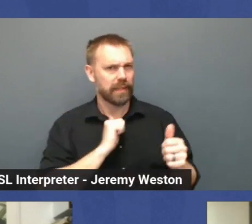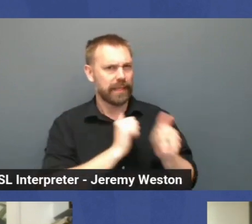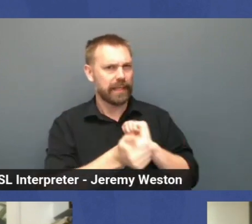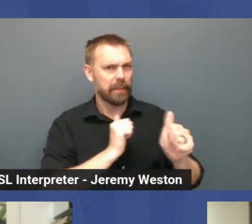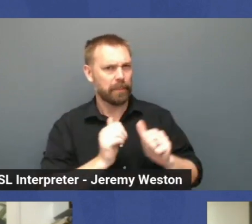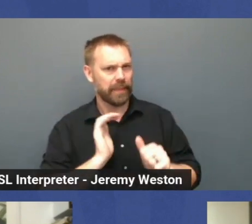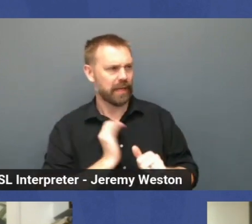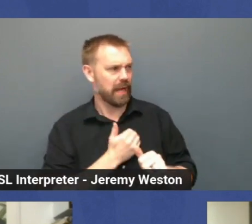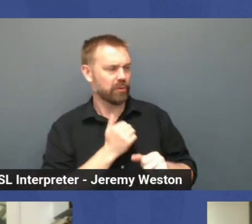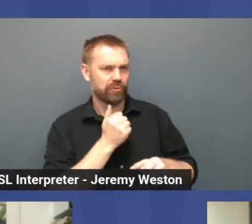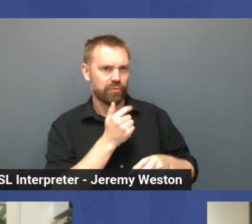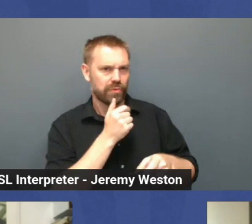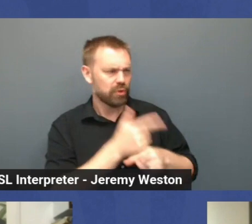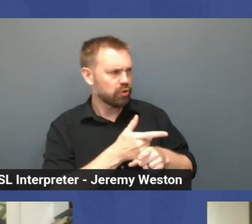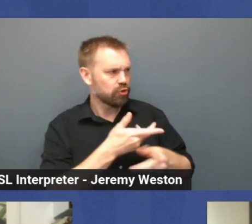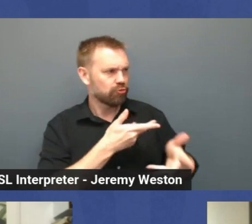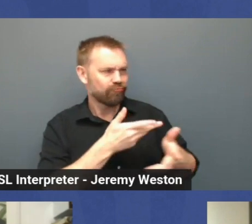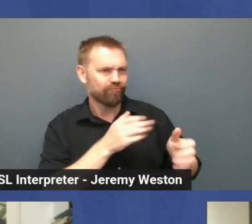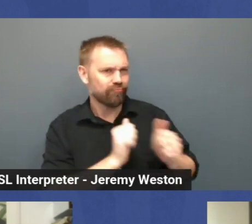advertising the